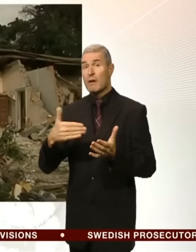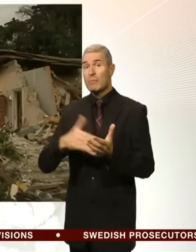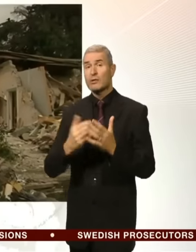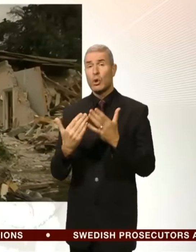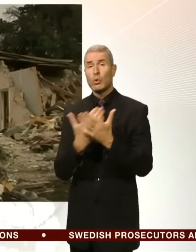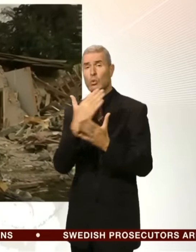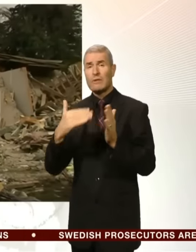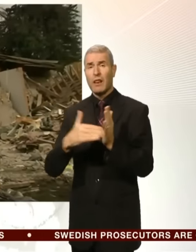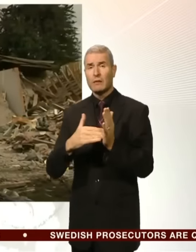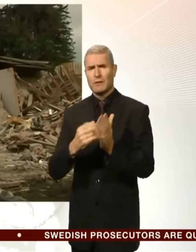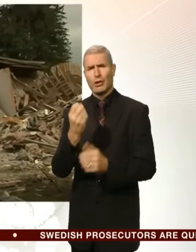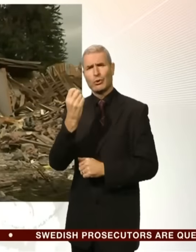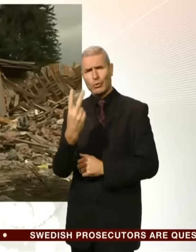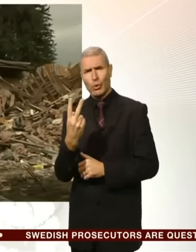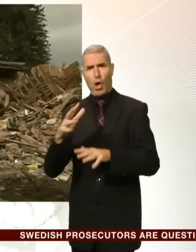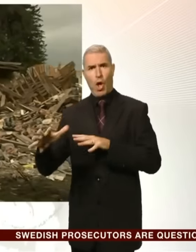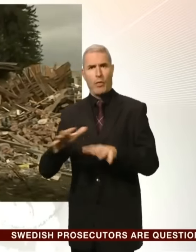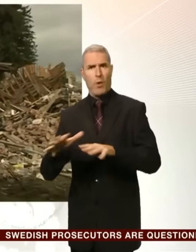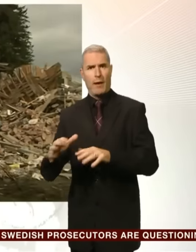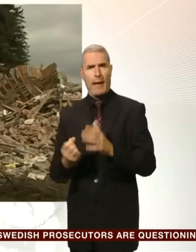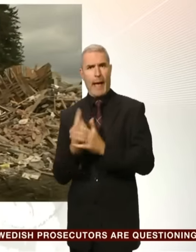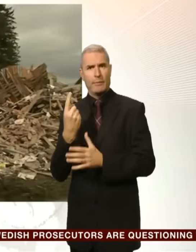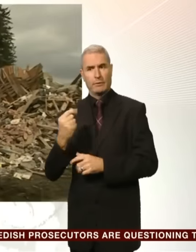earthquakes in 2 days hit New Zealand. Aftershocks are still being felt.